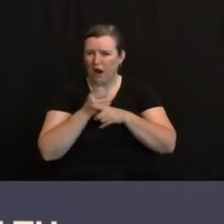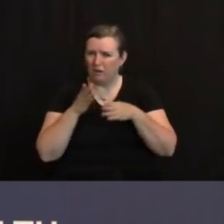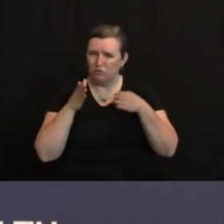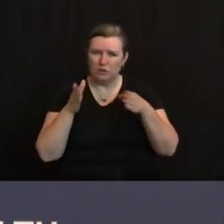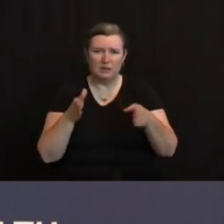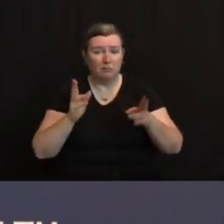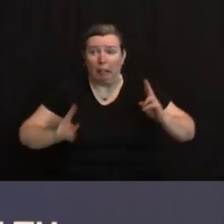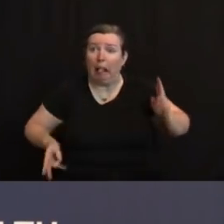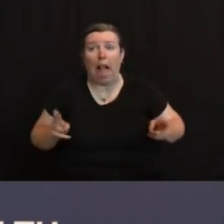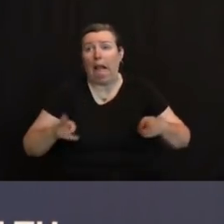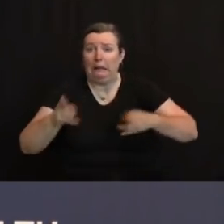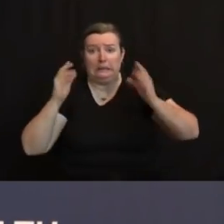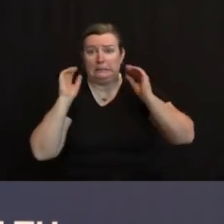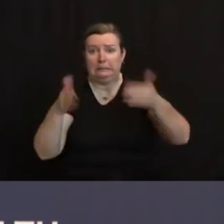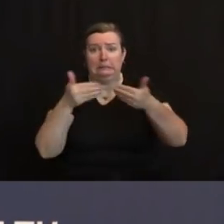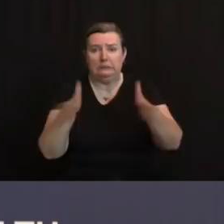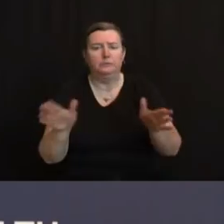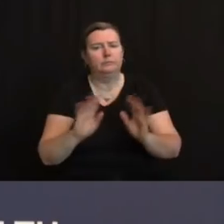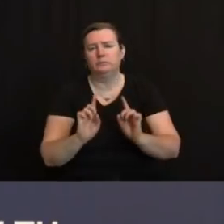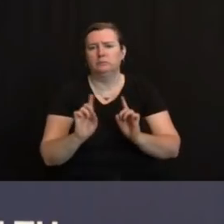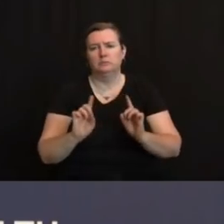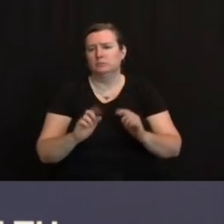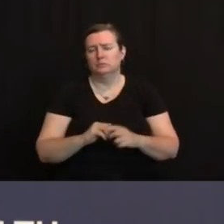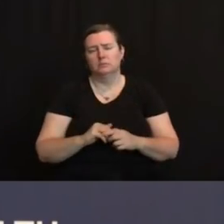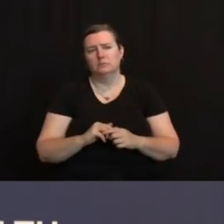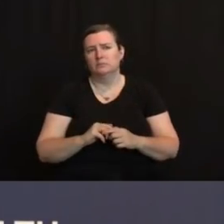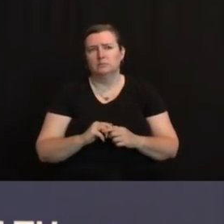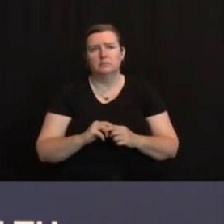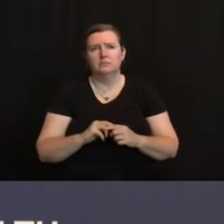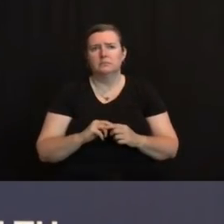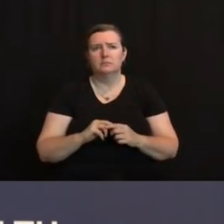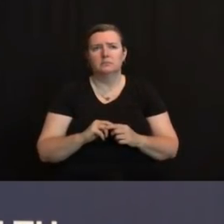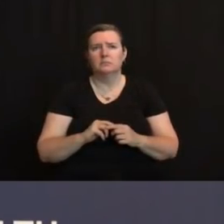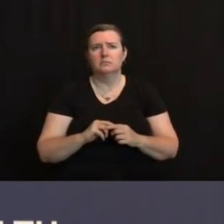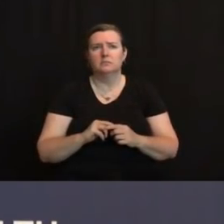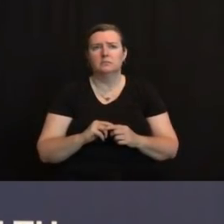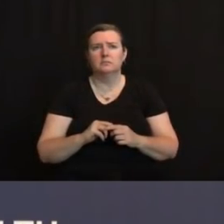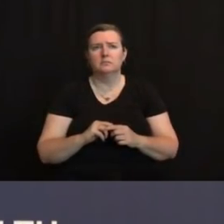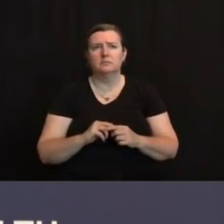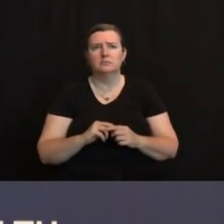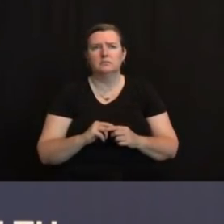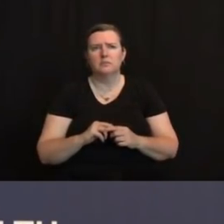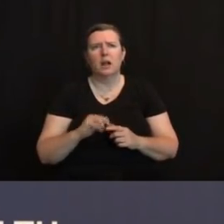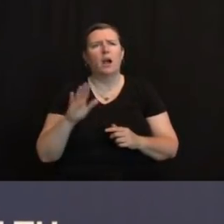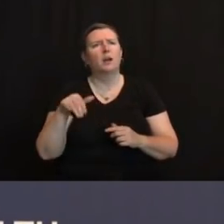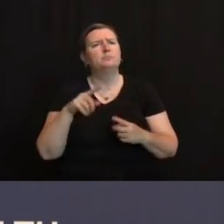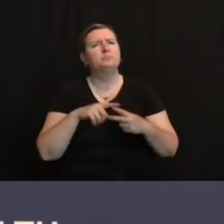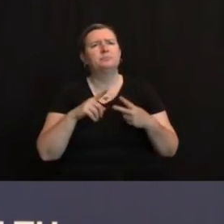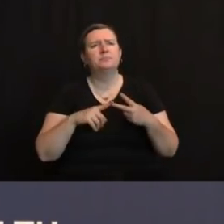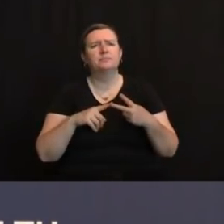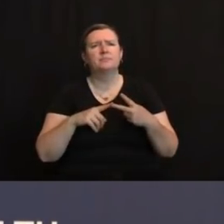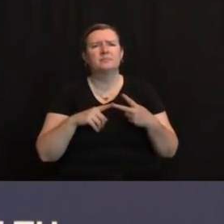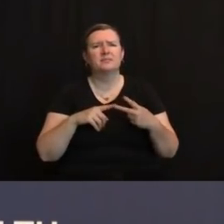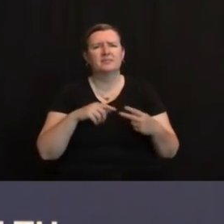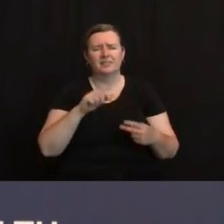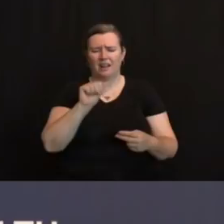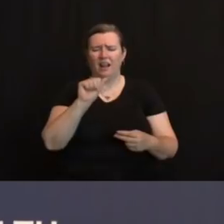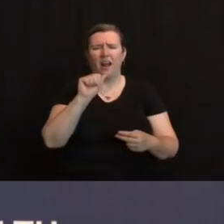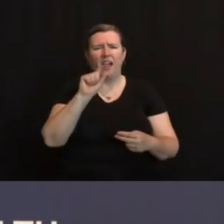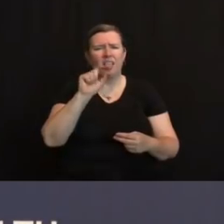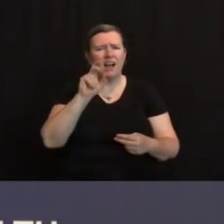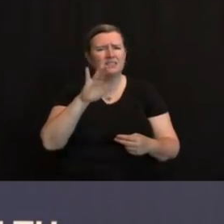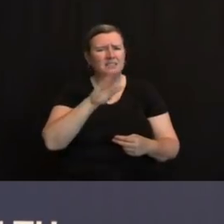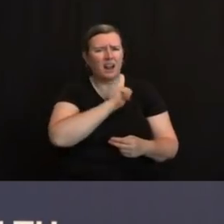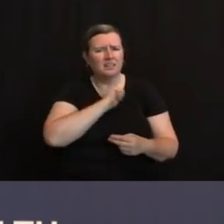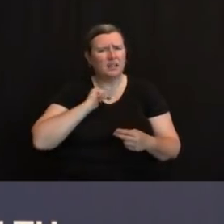You're one, I don't know where, Ask One, by the way, I should have introduced it, Ask One is here. What was the question on the Assembly budget? I apologize. The Assembly Budget